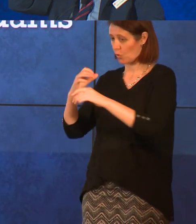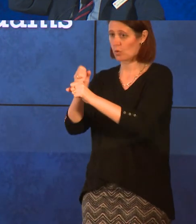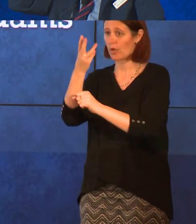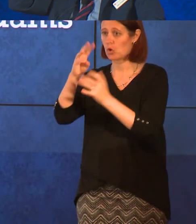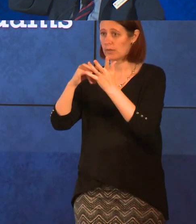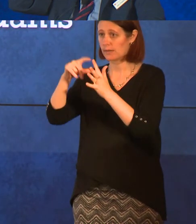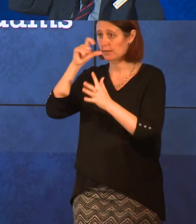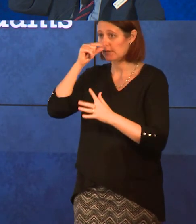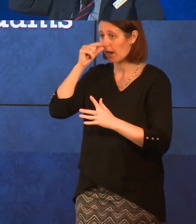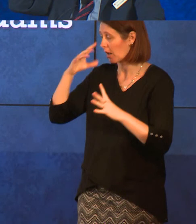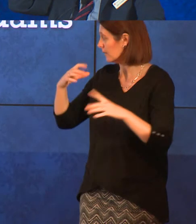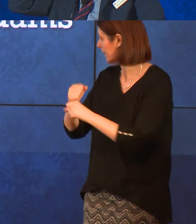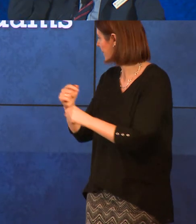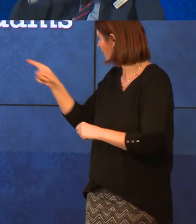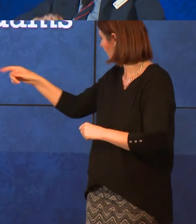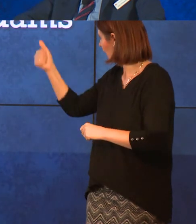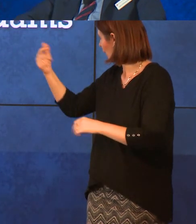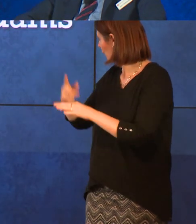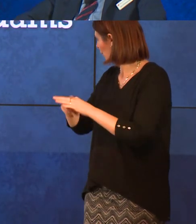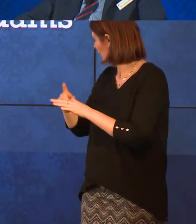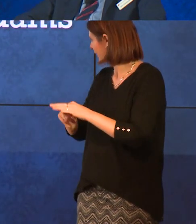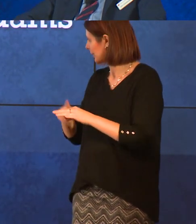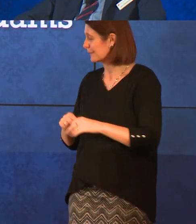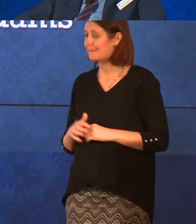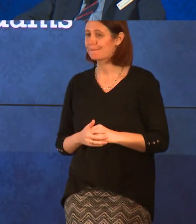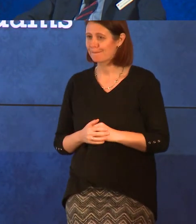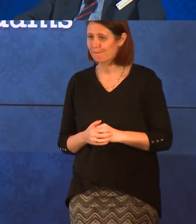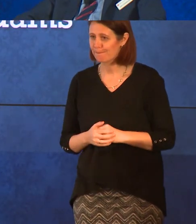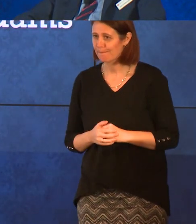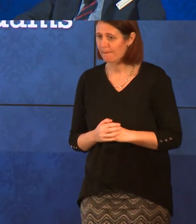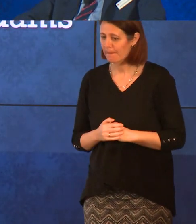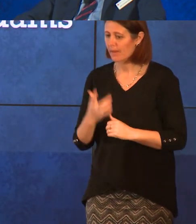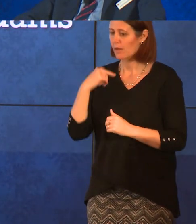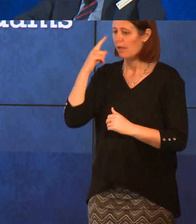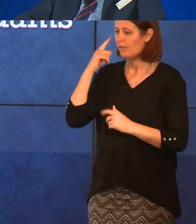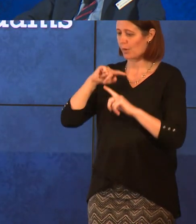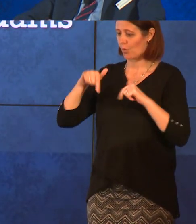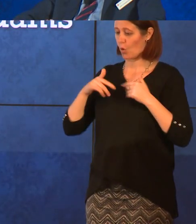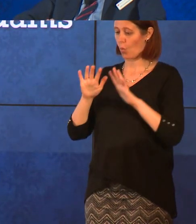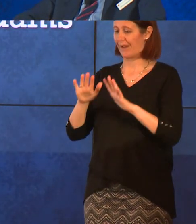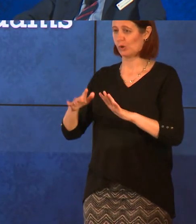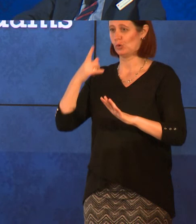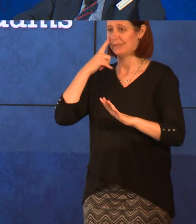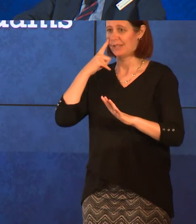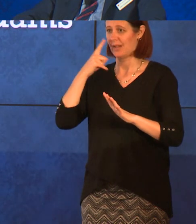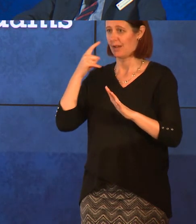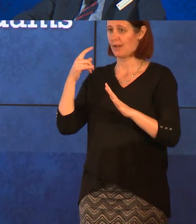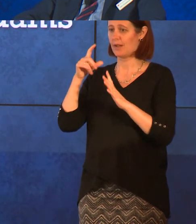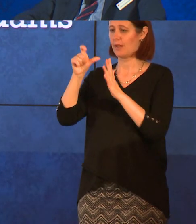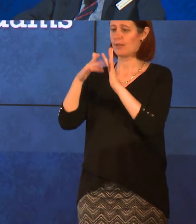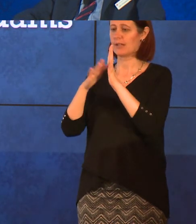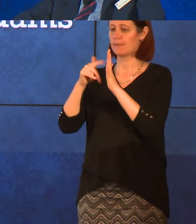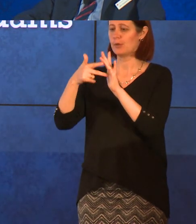you're right. It's a great question. I think it's one we're also waiting to see. The Commission, the